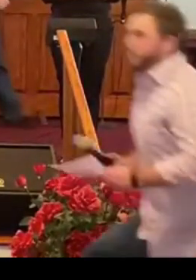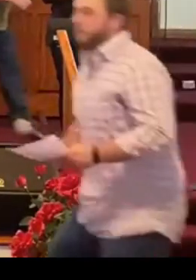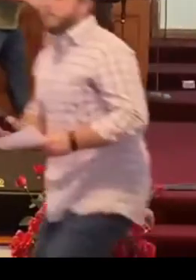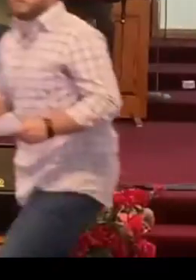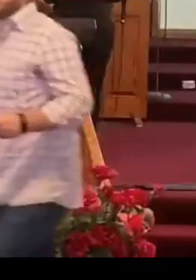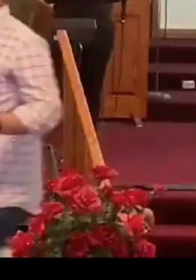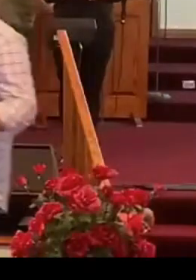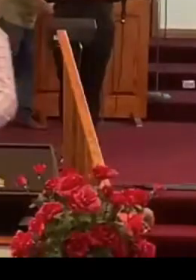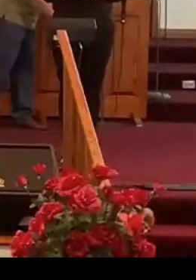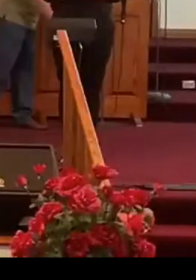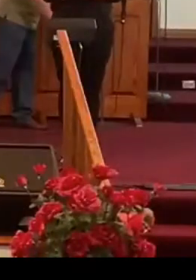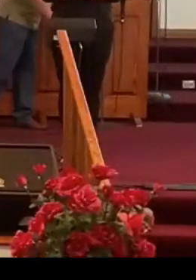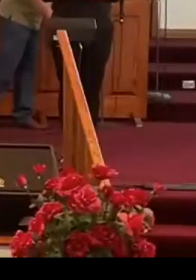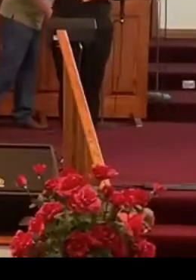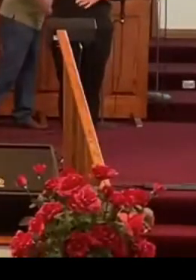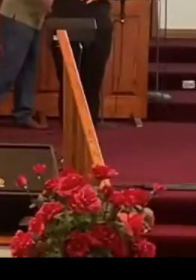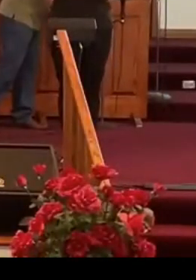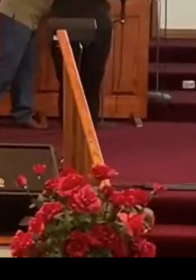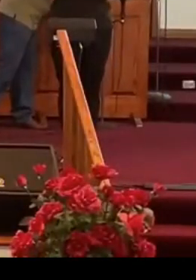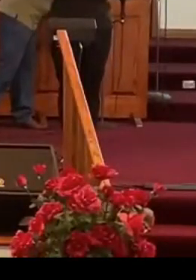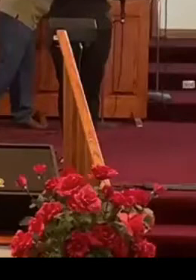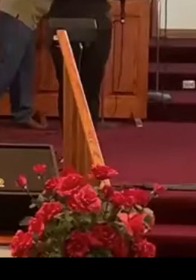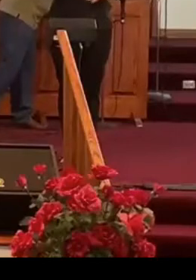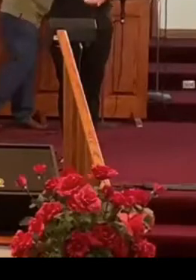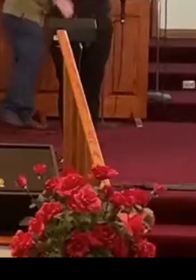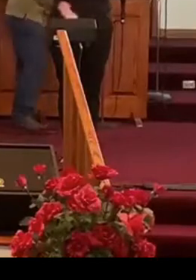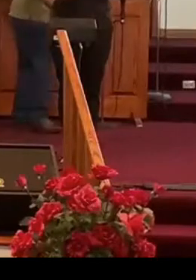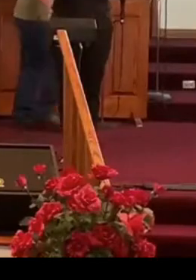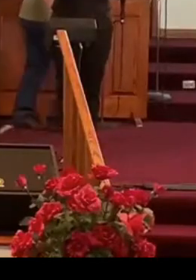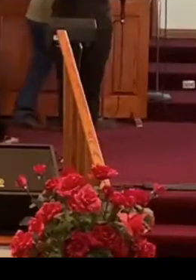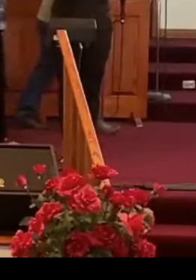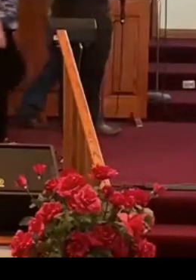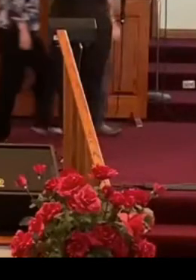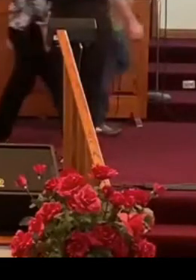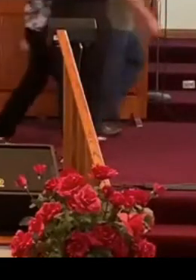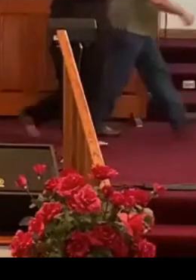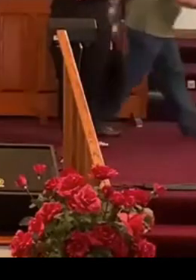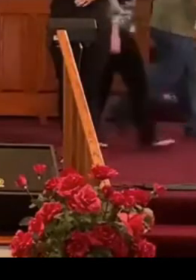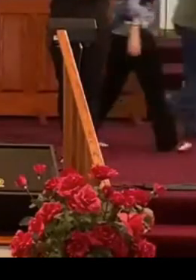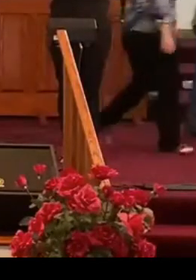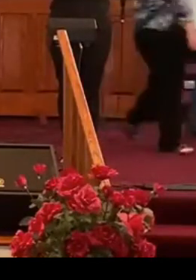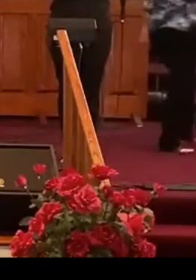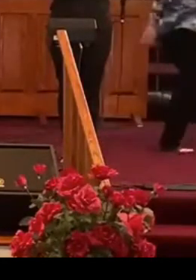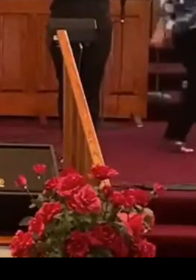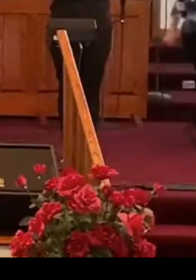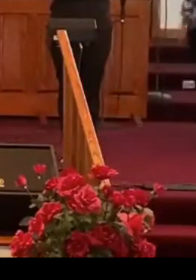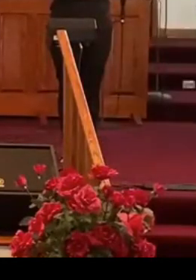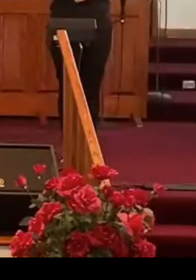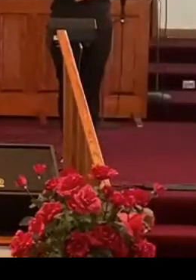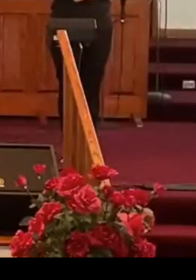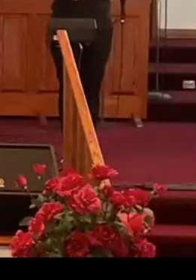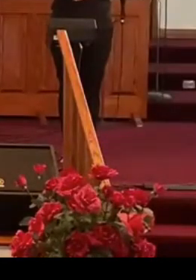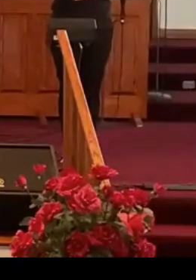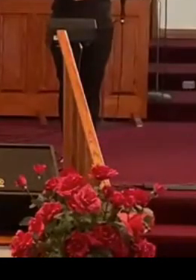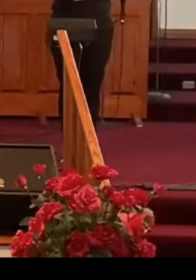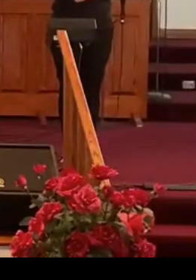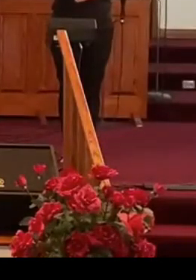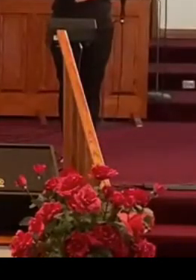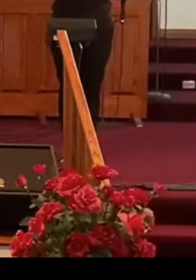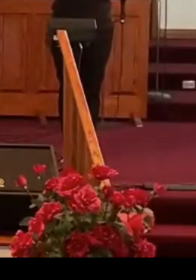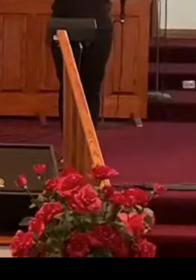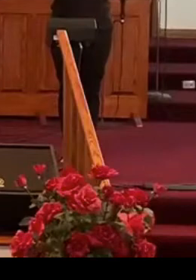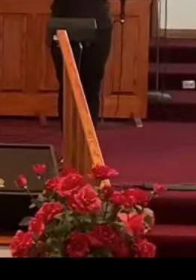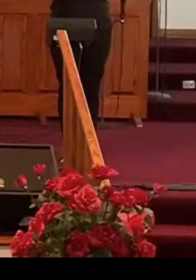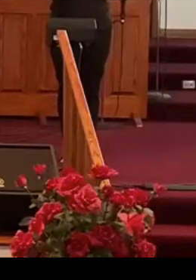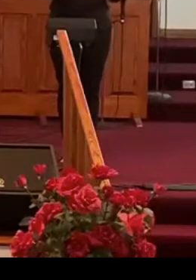You may be seated. Good morning. Welcome to church. It is good to see you all. Thank you for joining us. Thank you